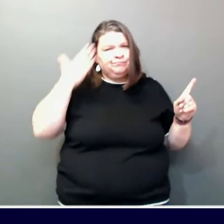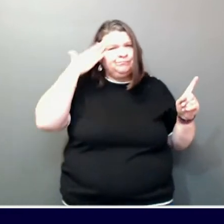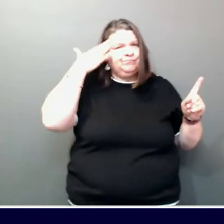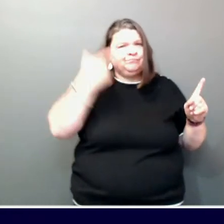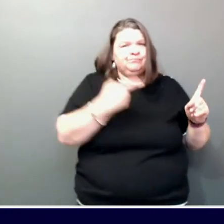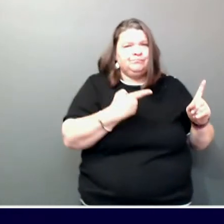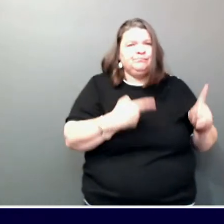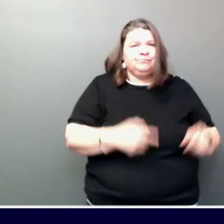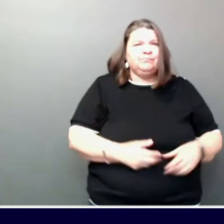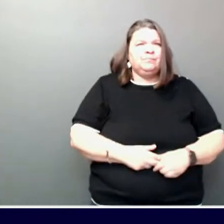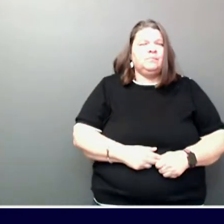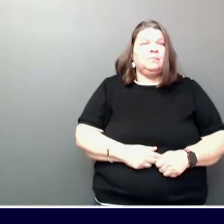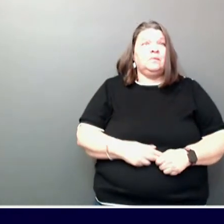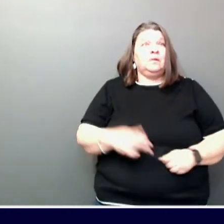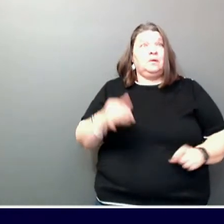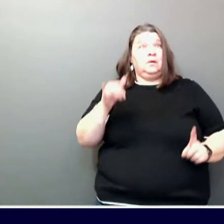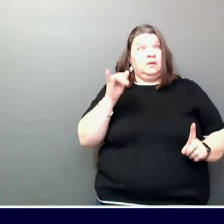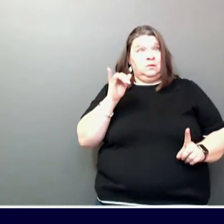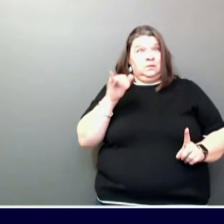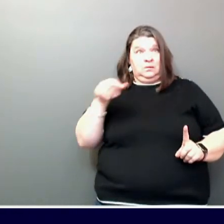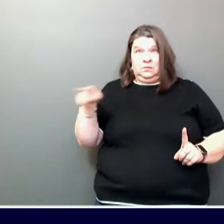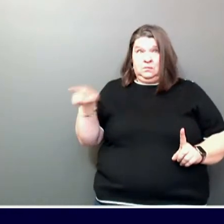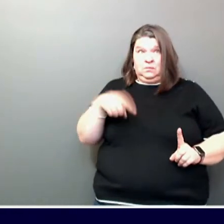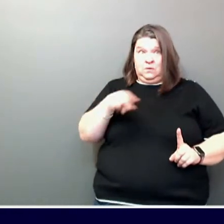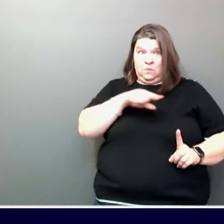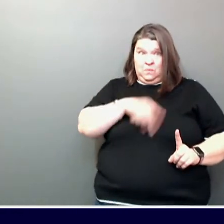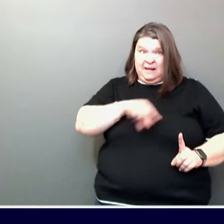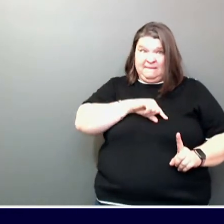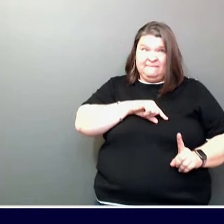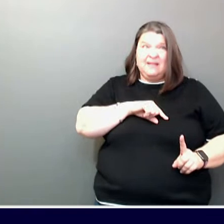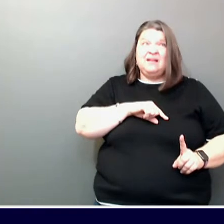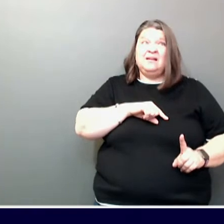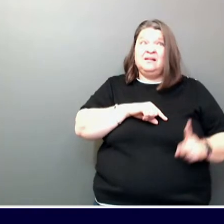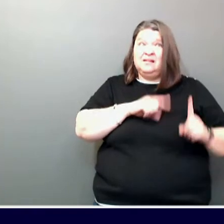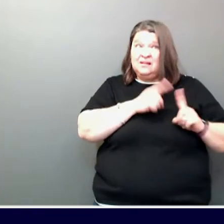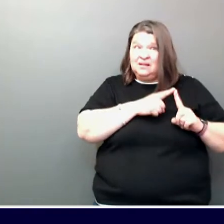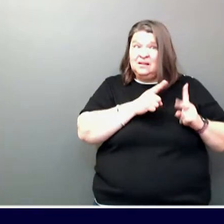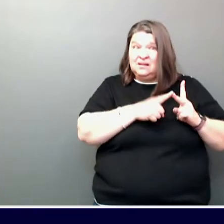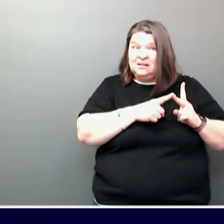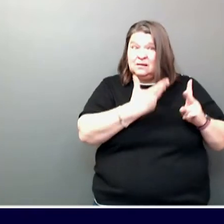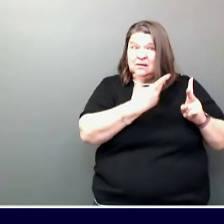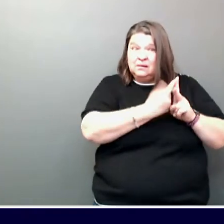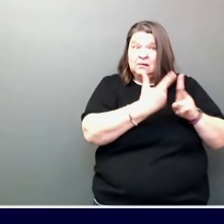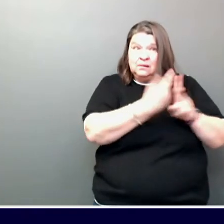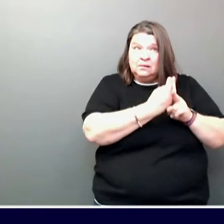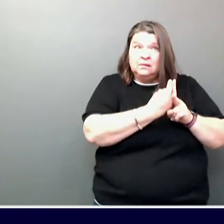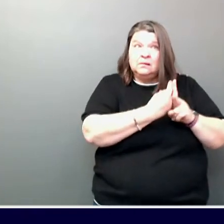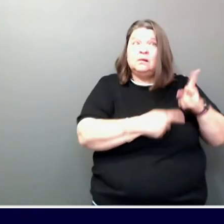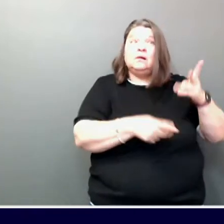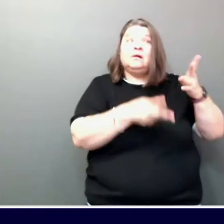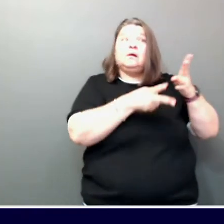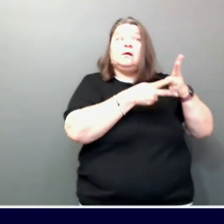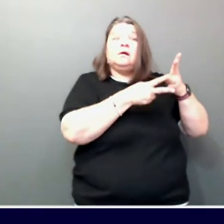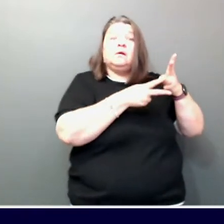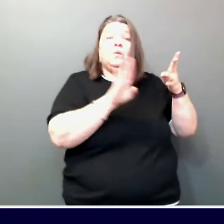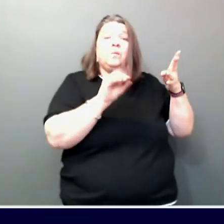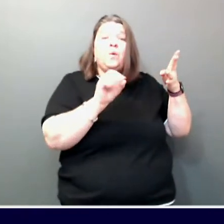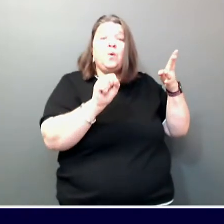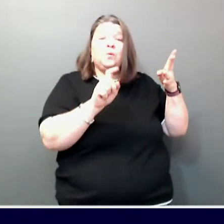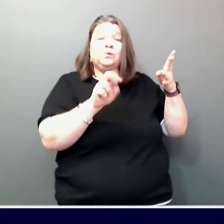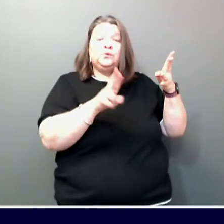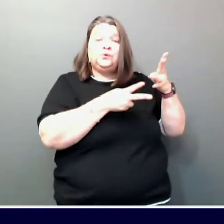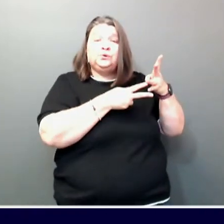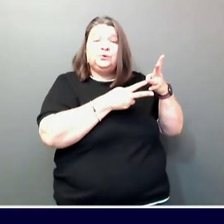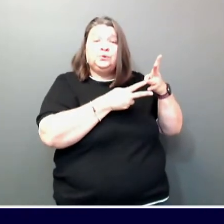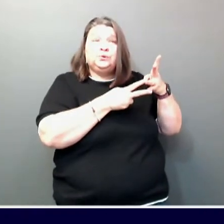them eligible for 2 boosters, as well as one of the therapeutics that I referenced earlier. Thank you. And then